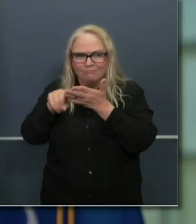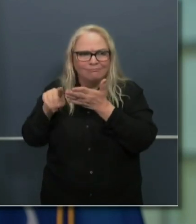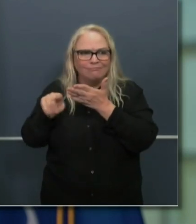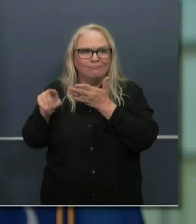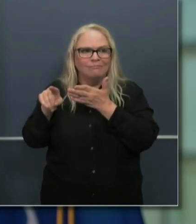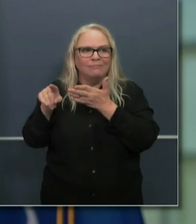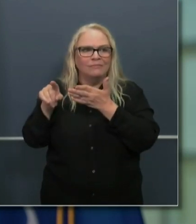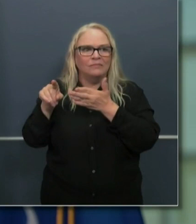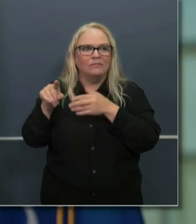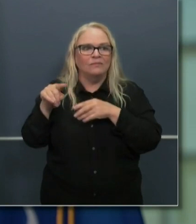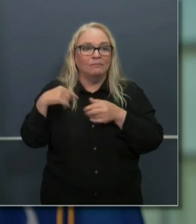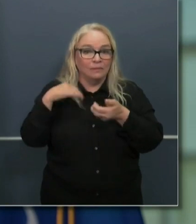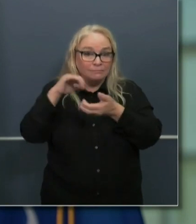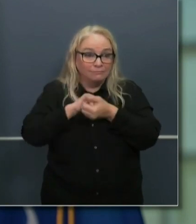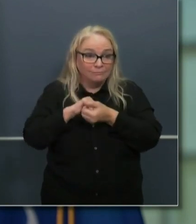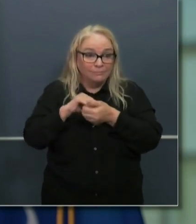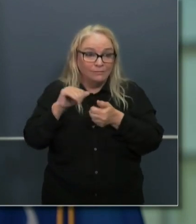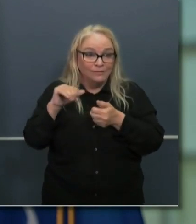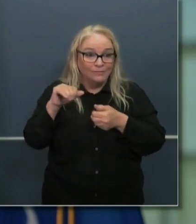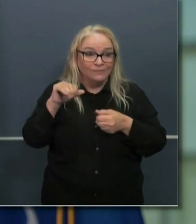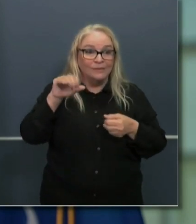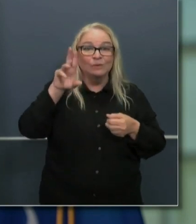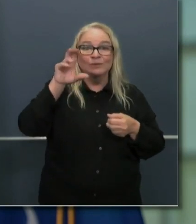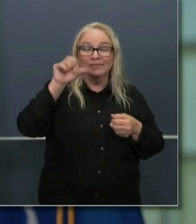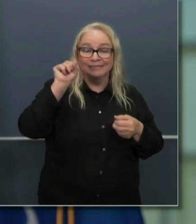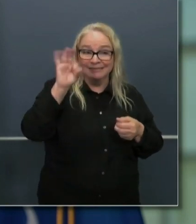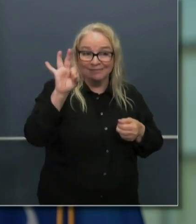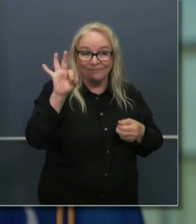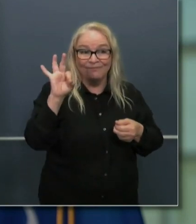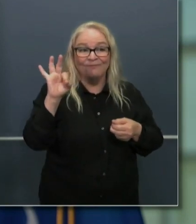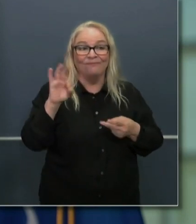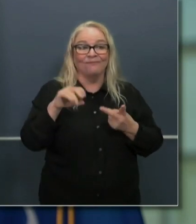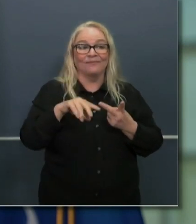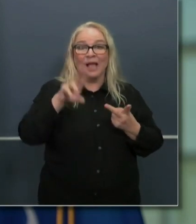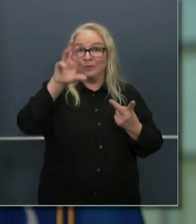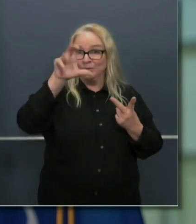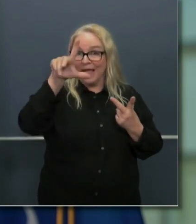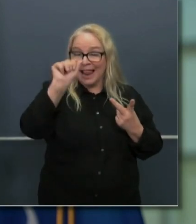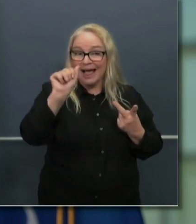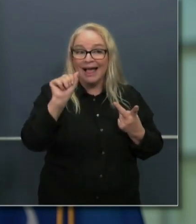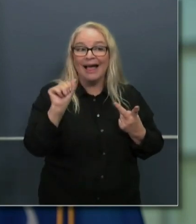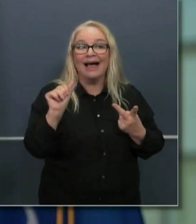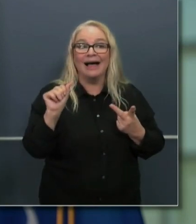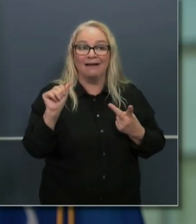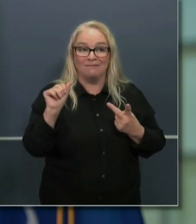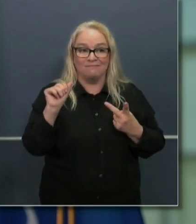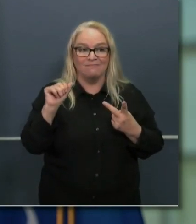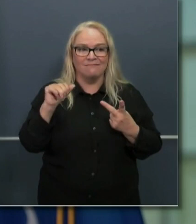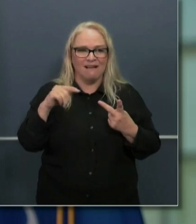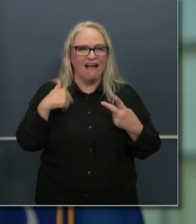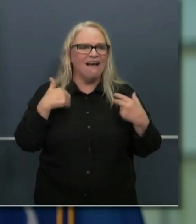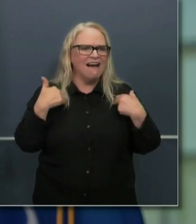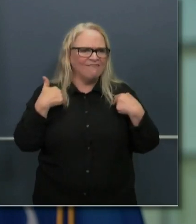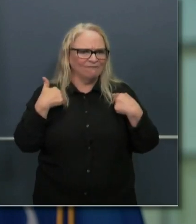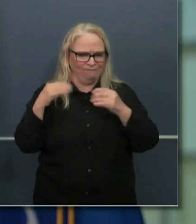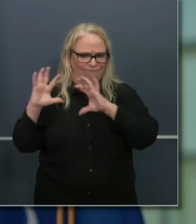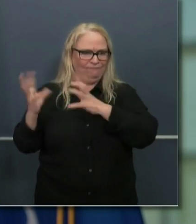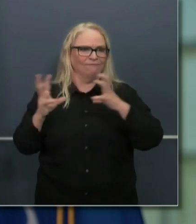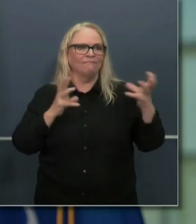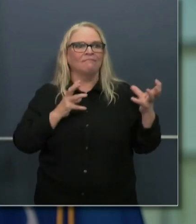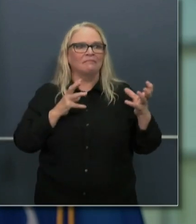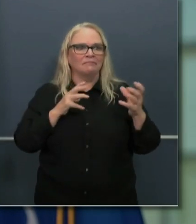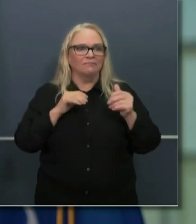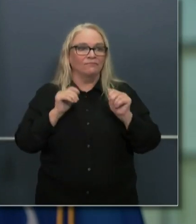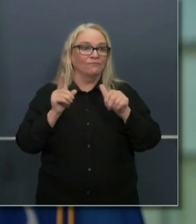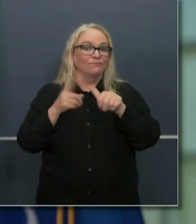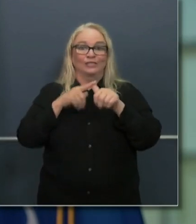with UCSF and UCLA to train a cohort, first phase cohort of 10,000 tracers. Our goal was to